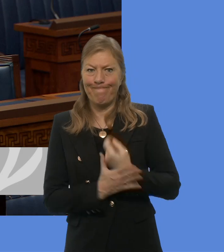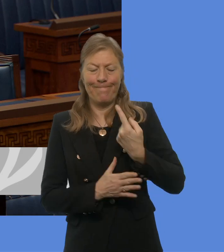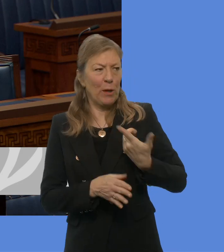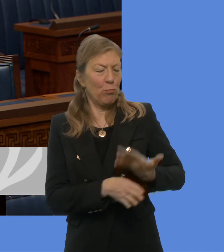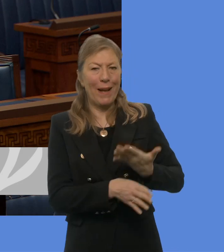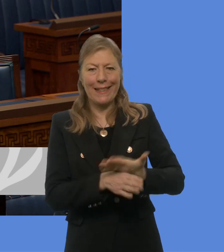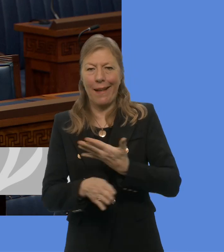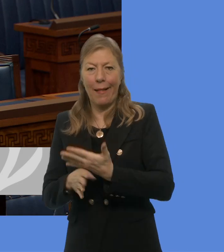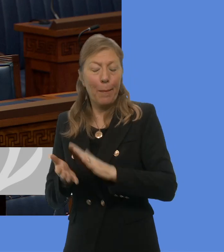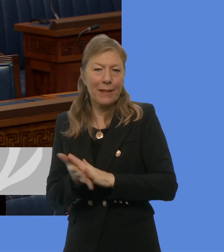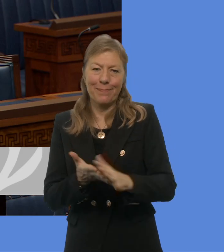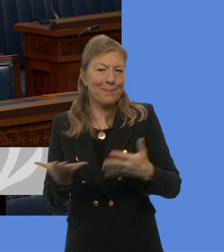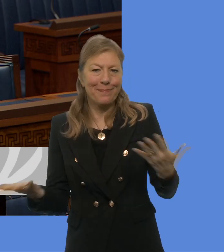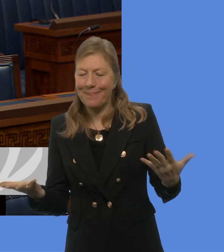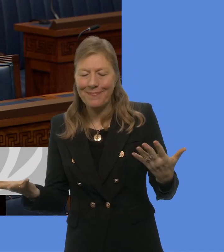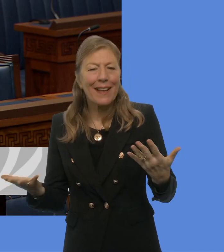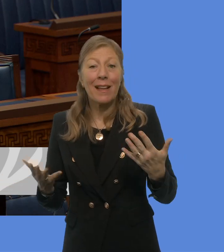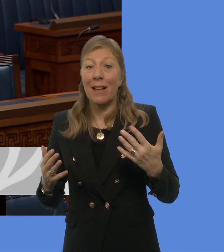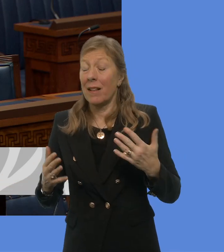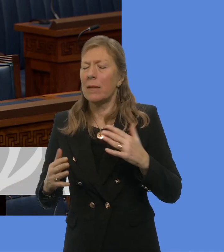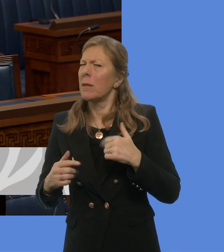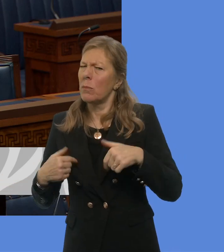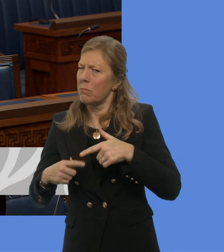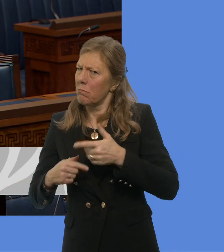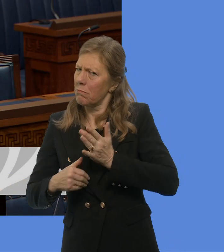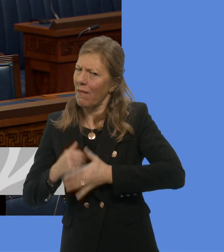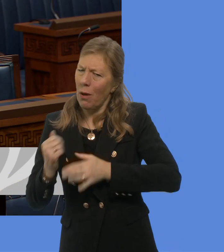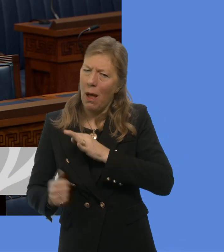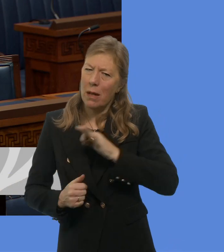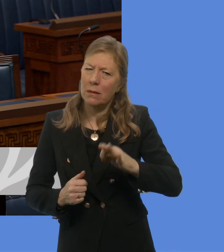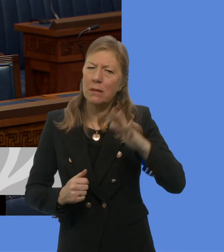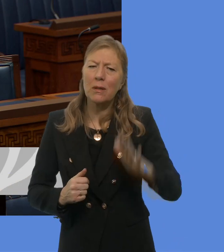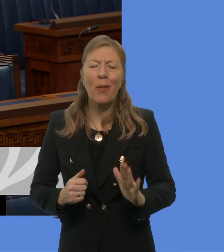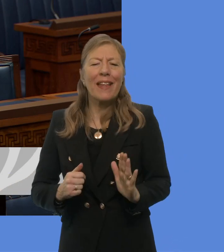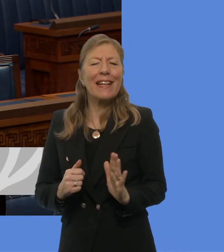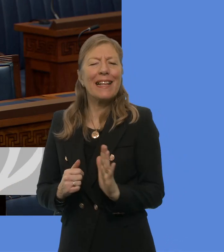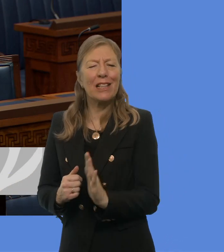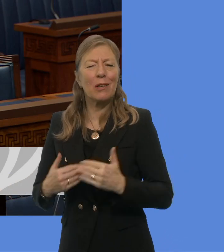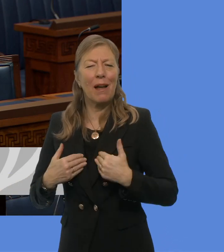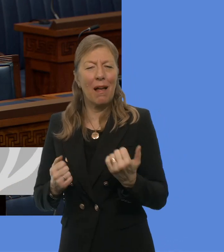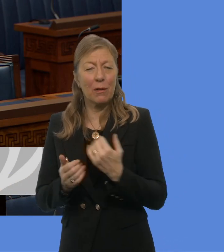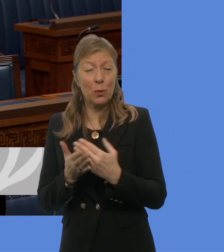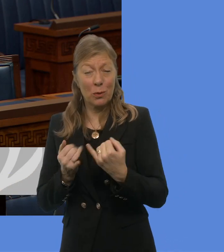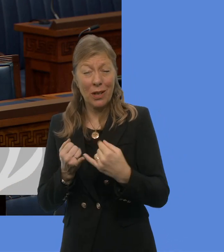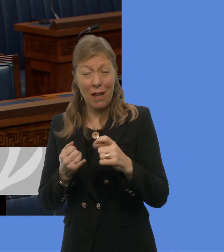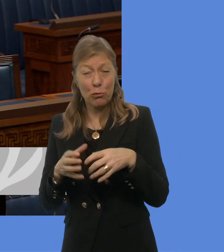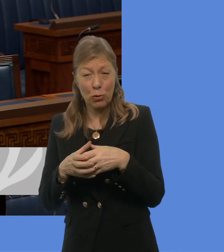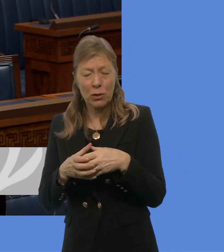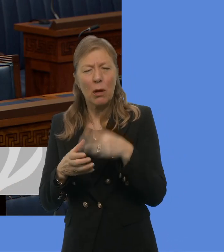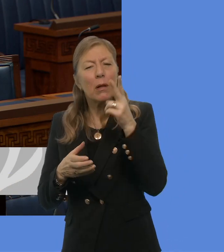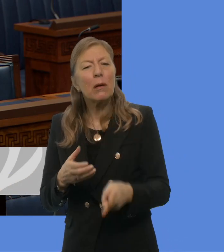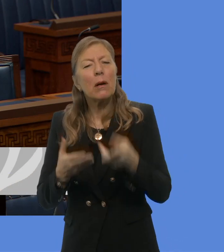given to asking the South Eastern Health and Social Care Trust to reopen the inpatient ward or minor injuries unit at